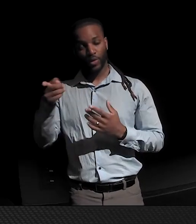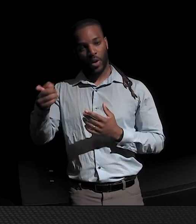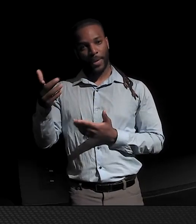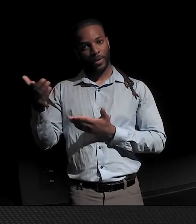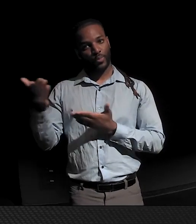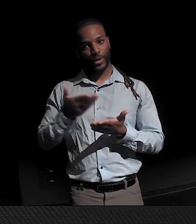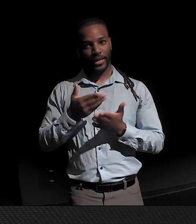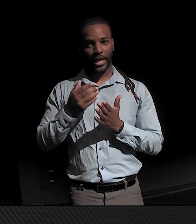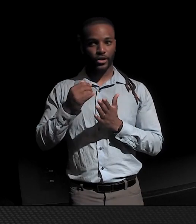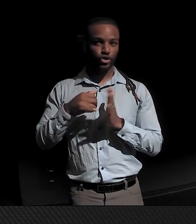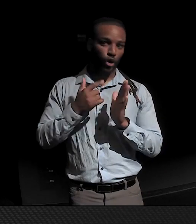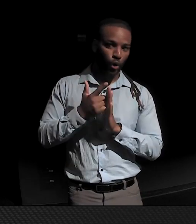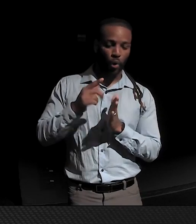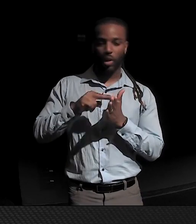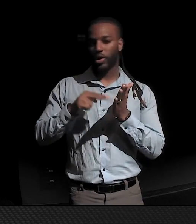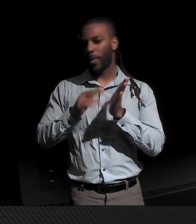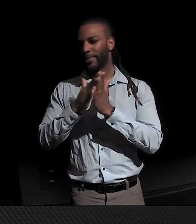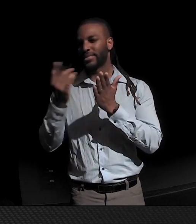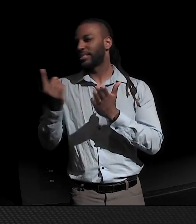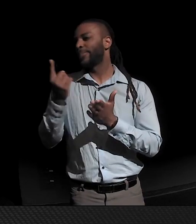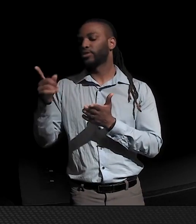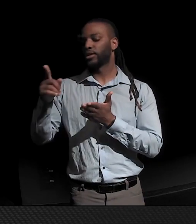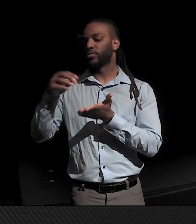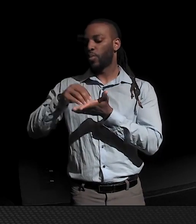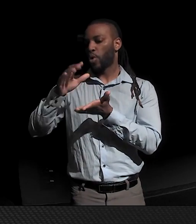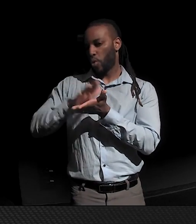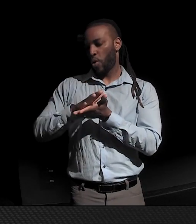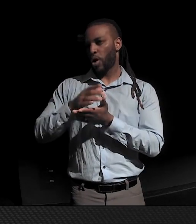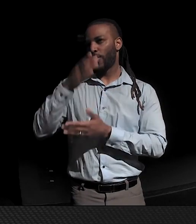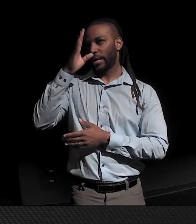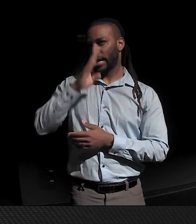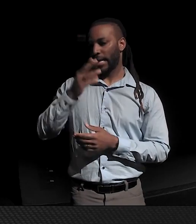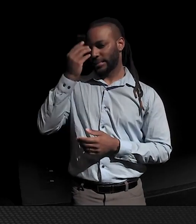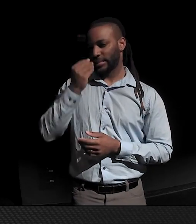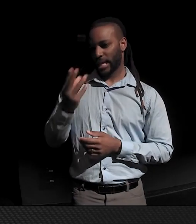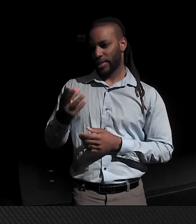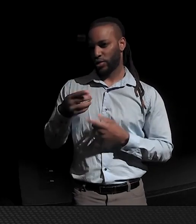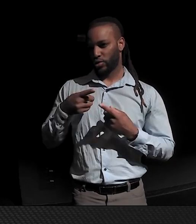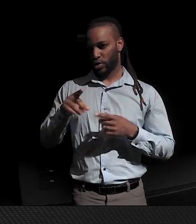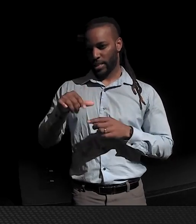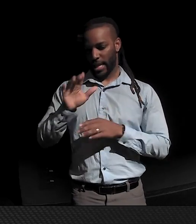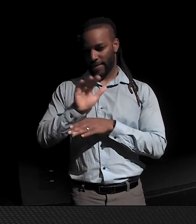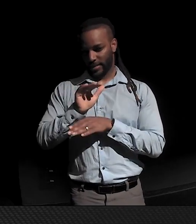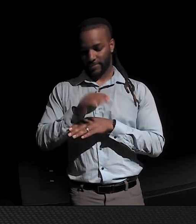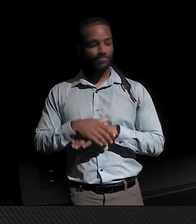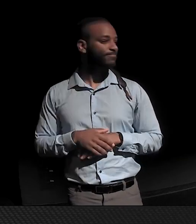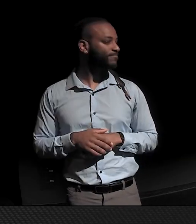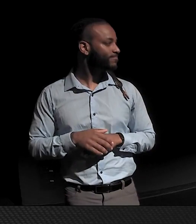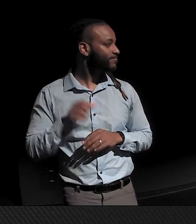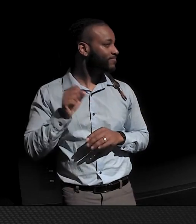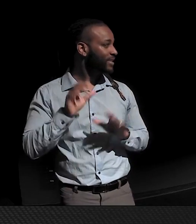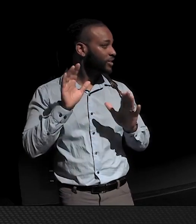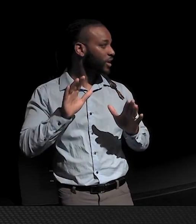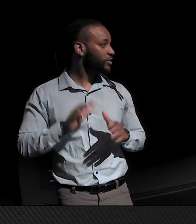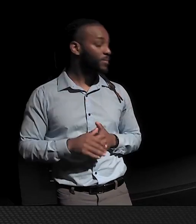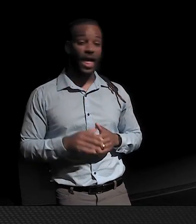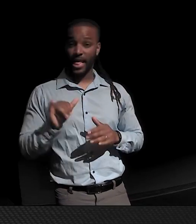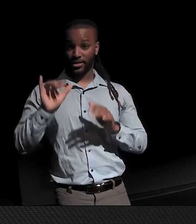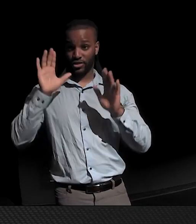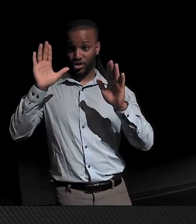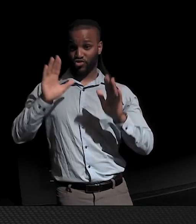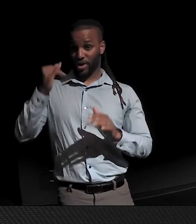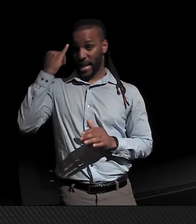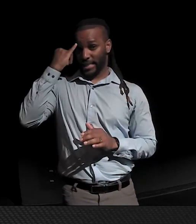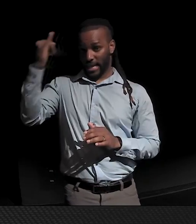consider bringing a journal, a notebook, something with you so you can record what God is saying to you throughout the evening. Yeah, that's awesome. That's a great